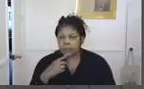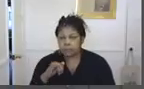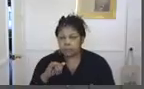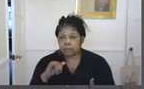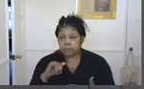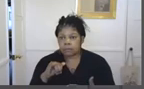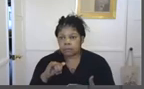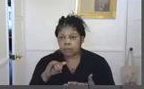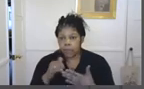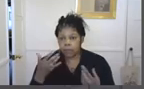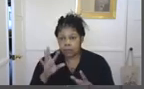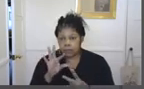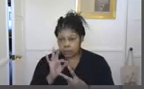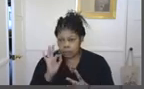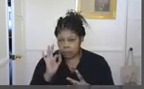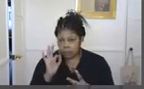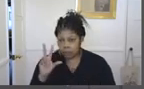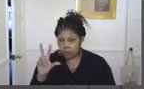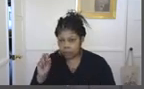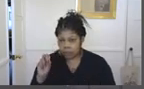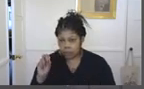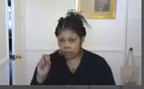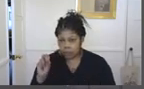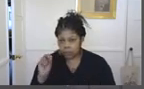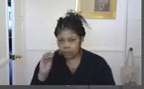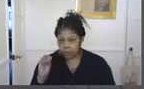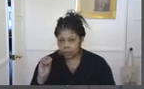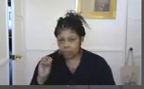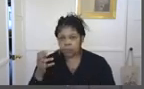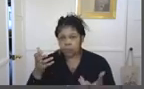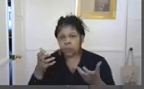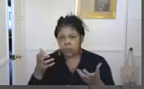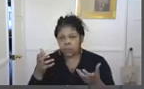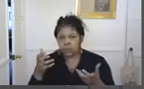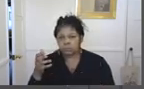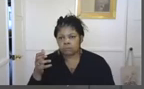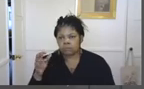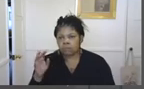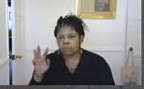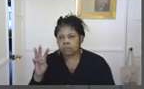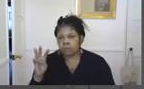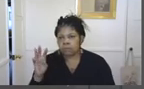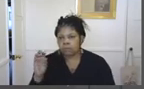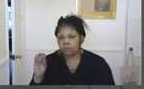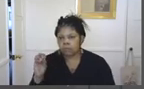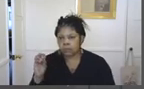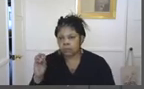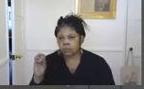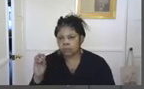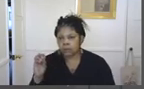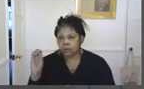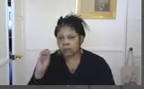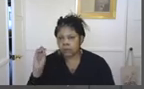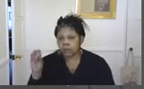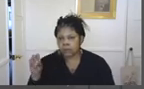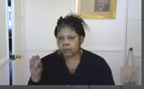at 30%. They wanted it to be 20%. So I'm going to go ahead and change it. Just try to match it to